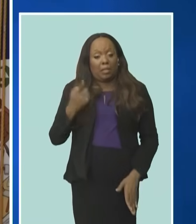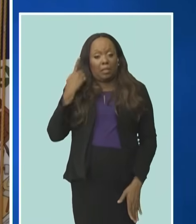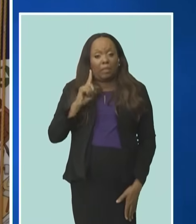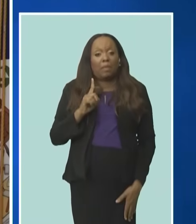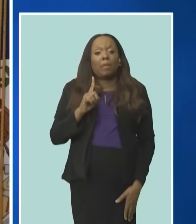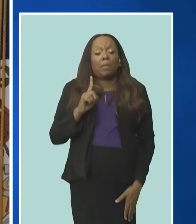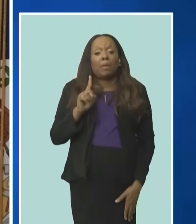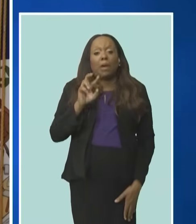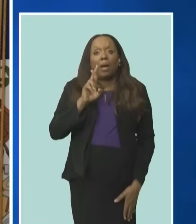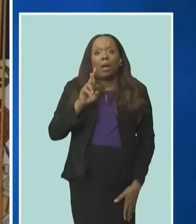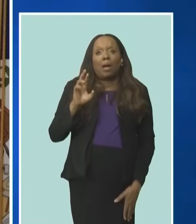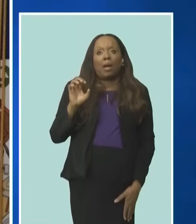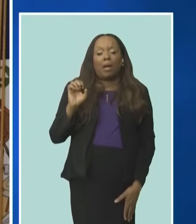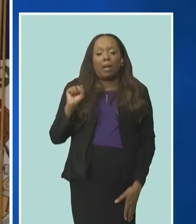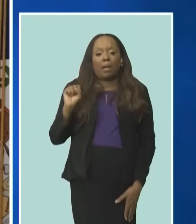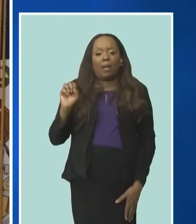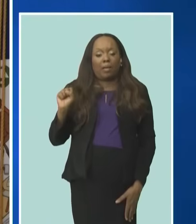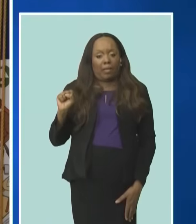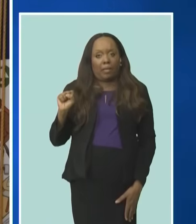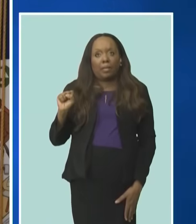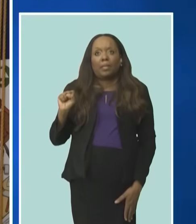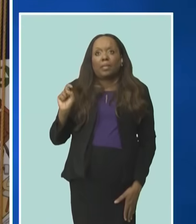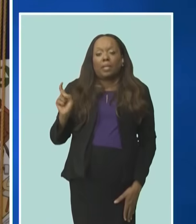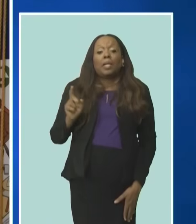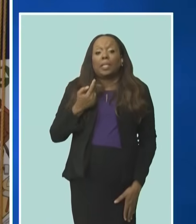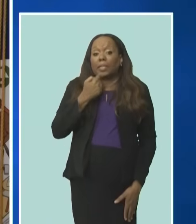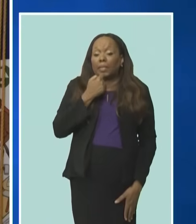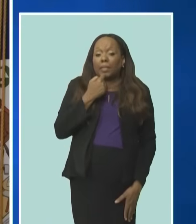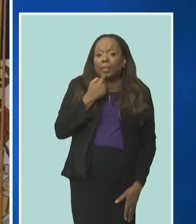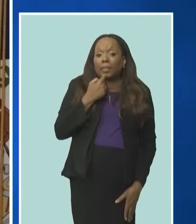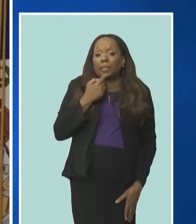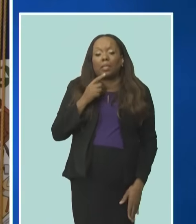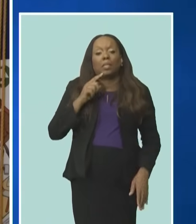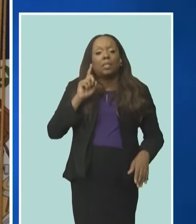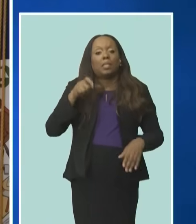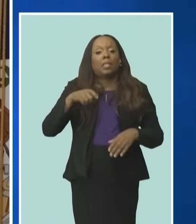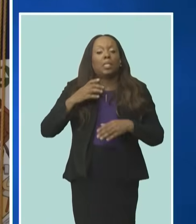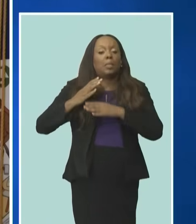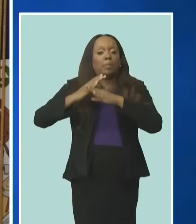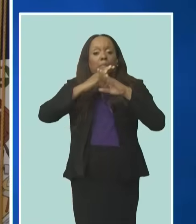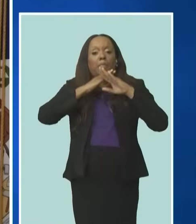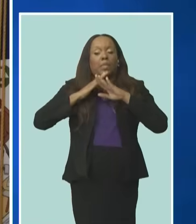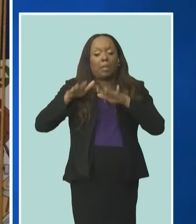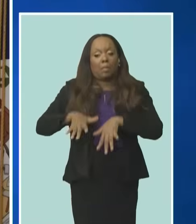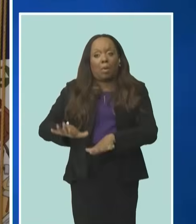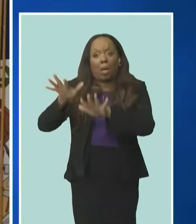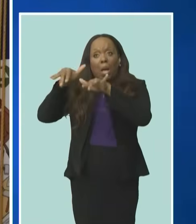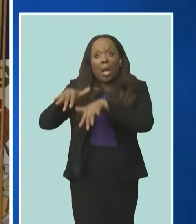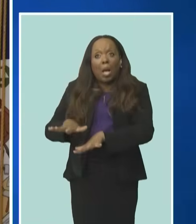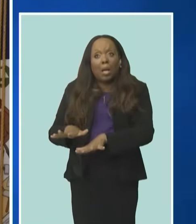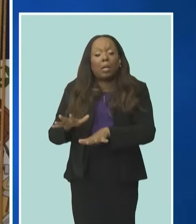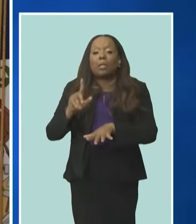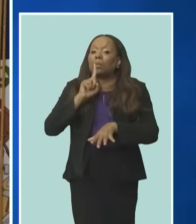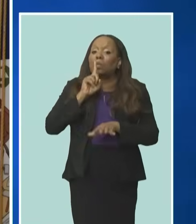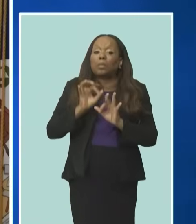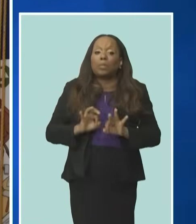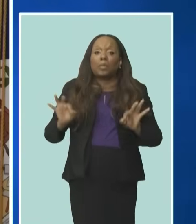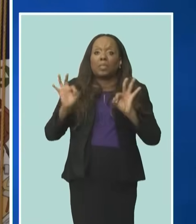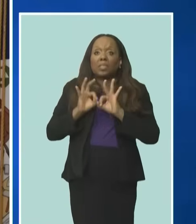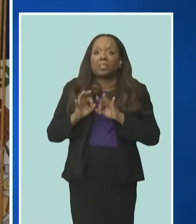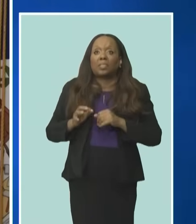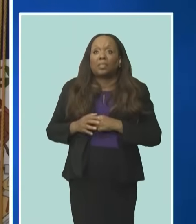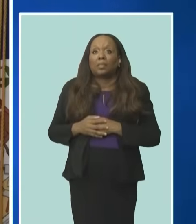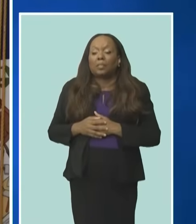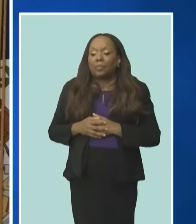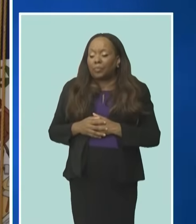Institute, Lieutenant Commander Brian Roberts, says protecting marine resources is important. This